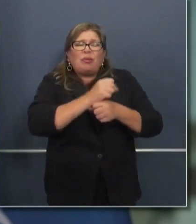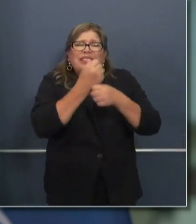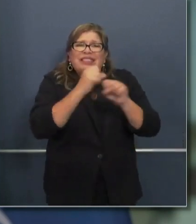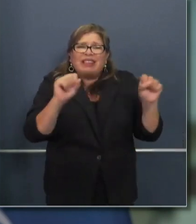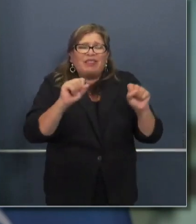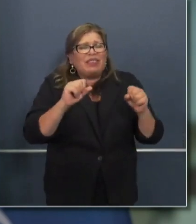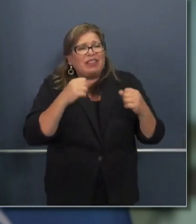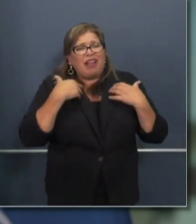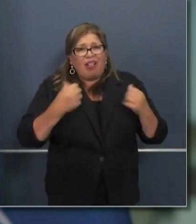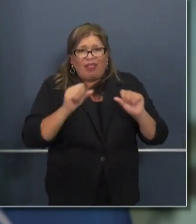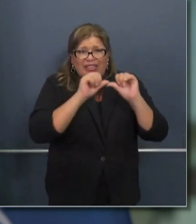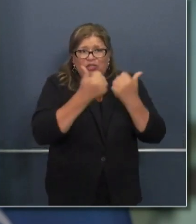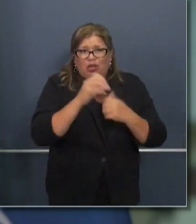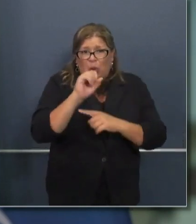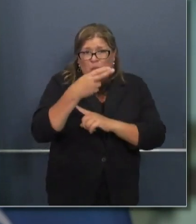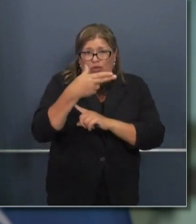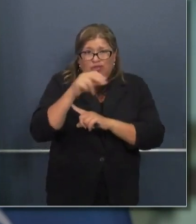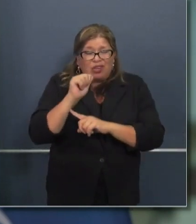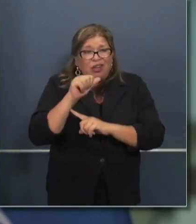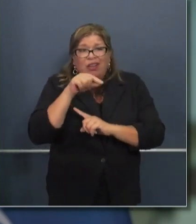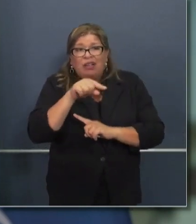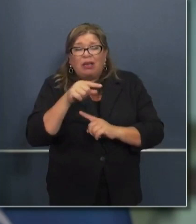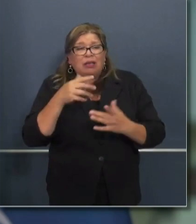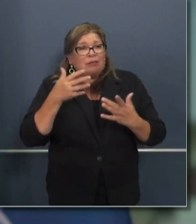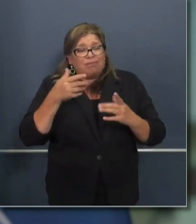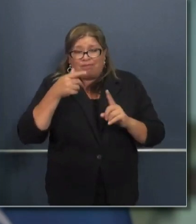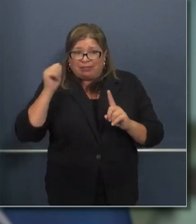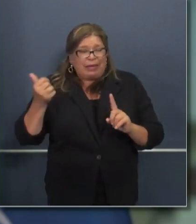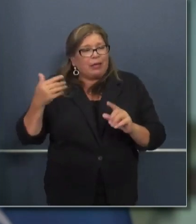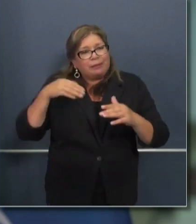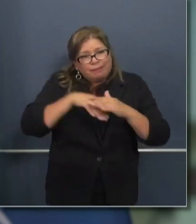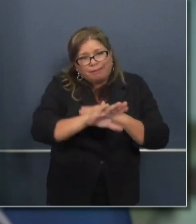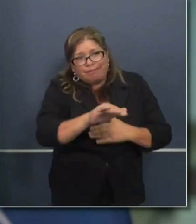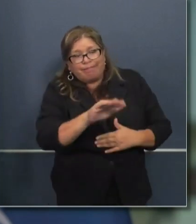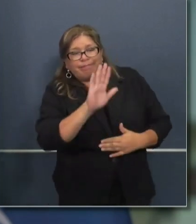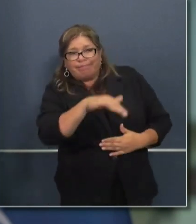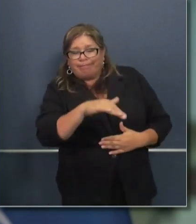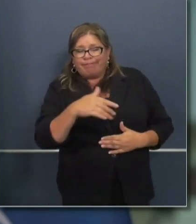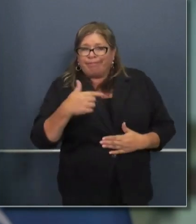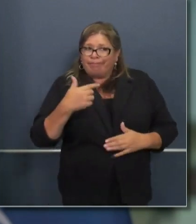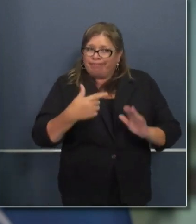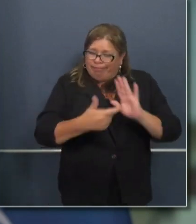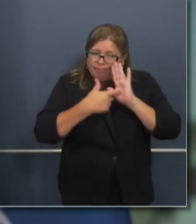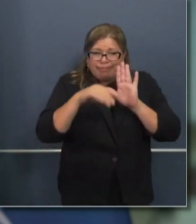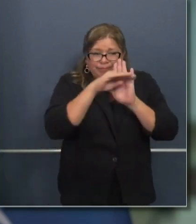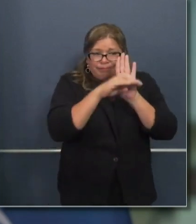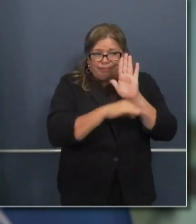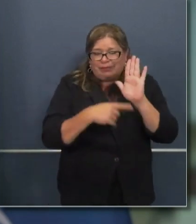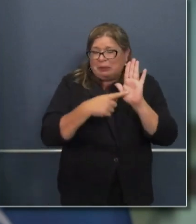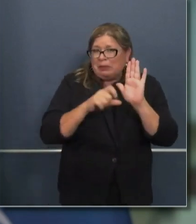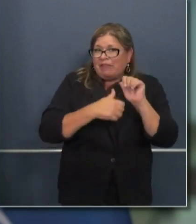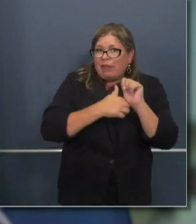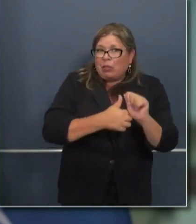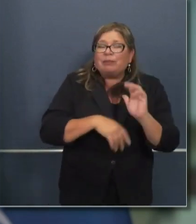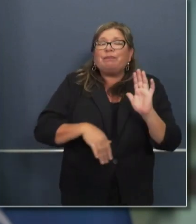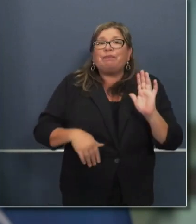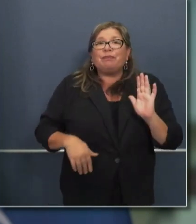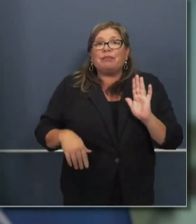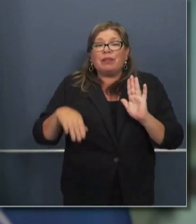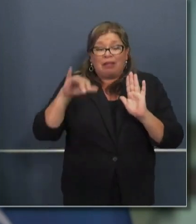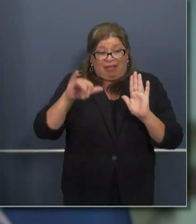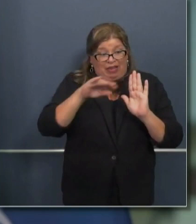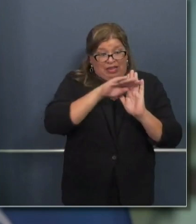rather employers, on the importance of protecting their workers and advancing the principles of the guidelines. Again, guidelines say how